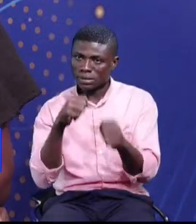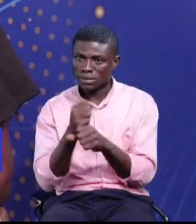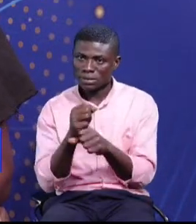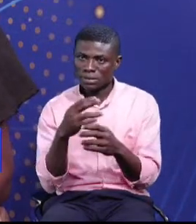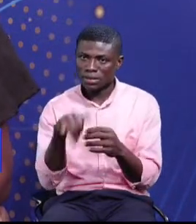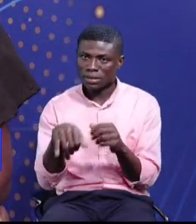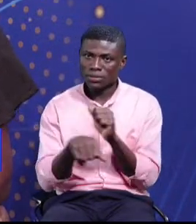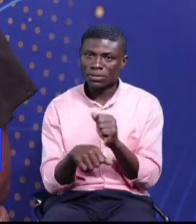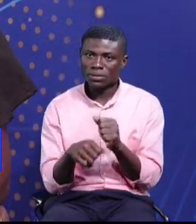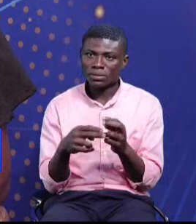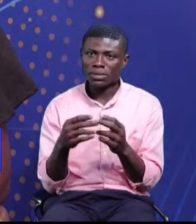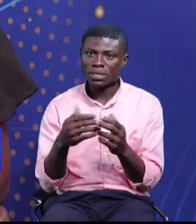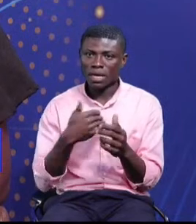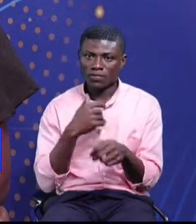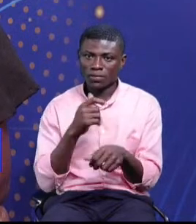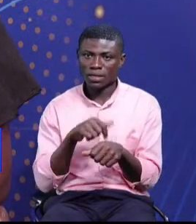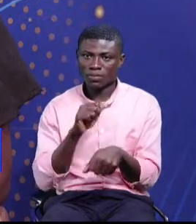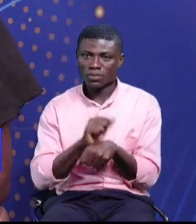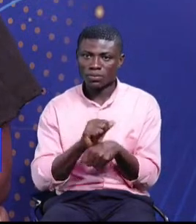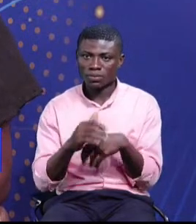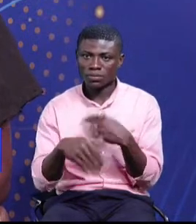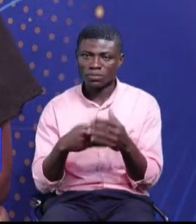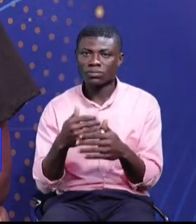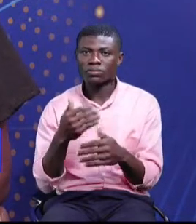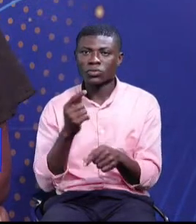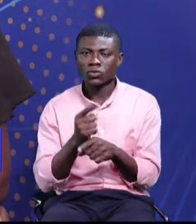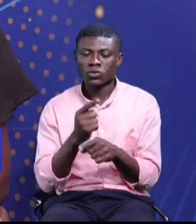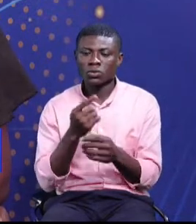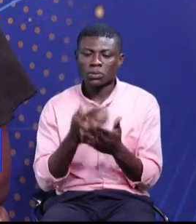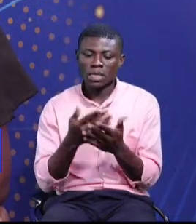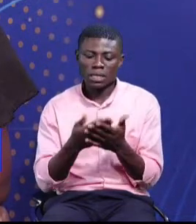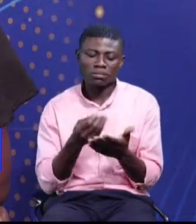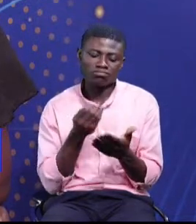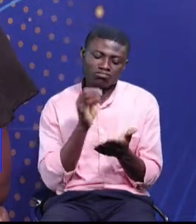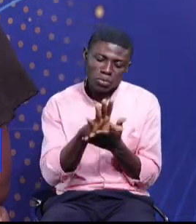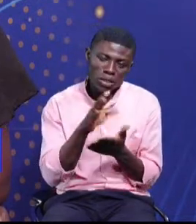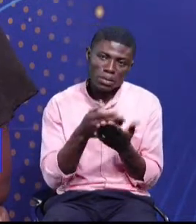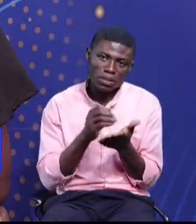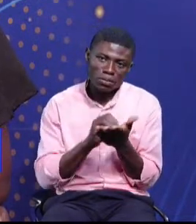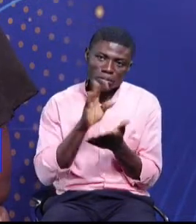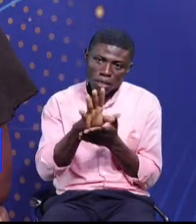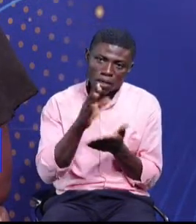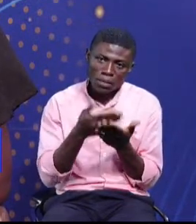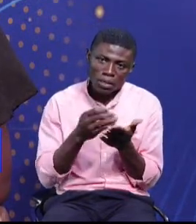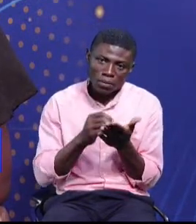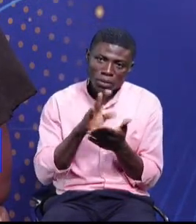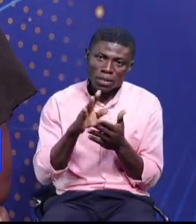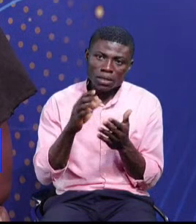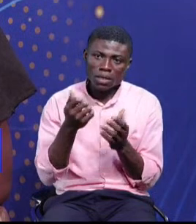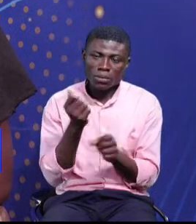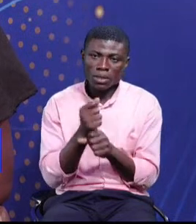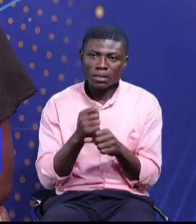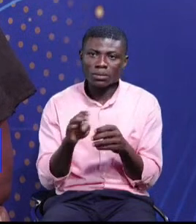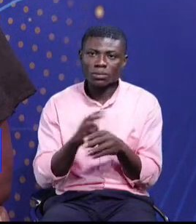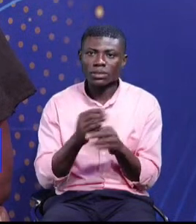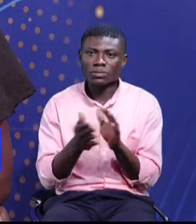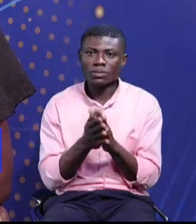So these things, they take time and constant reinvestment back into the business. All right.